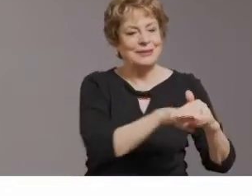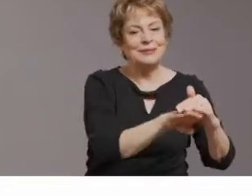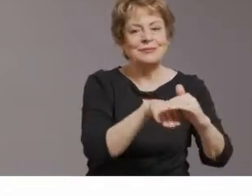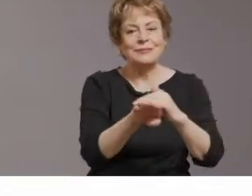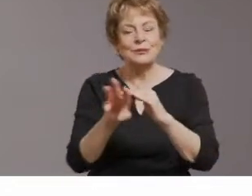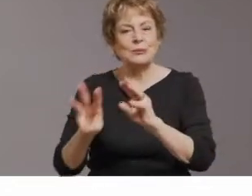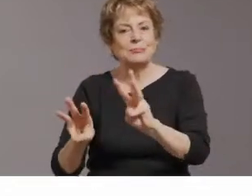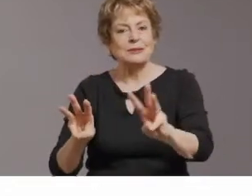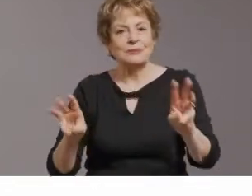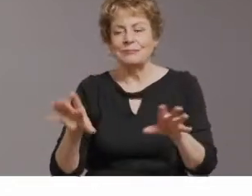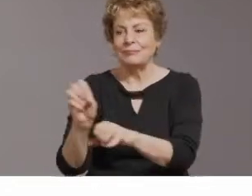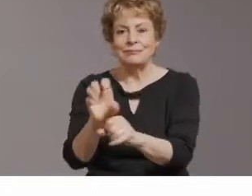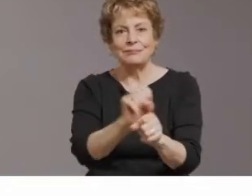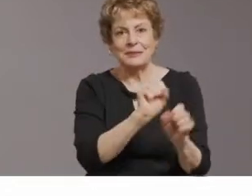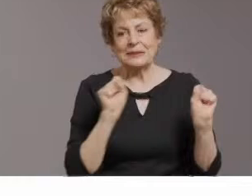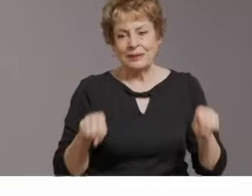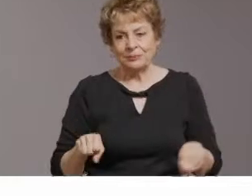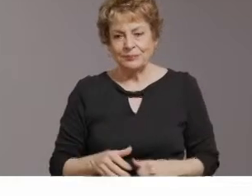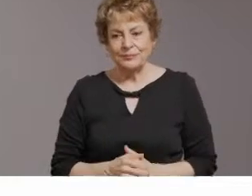at